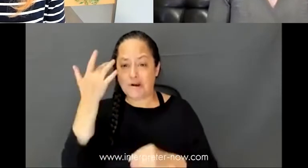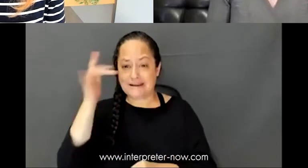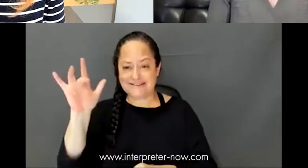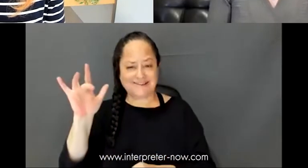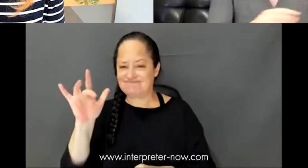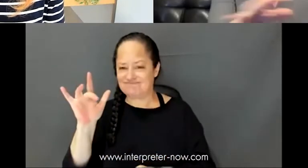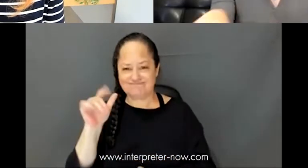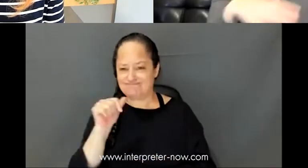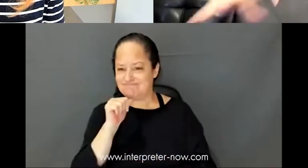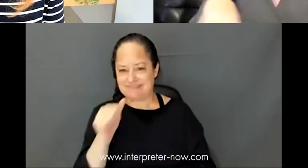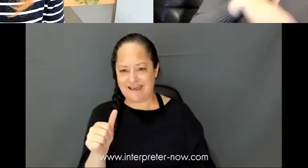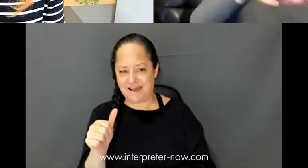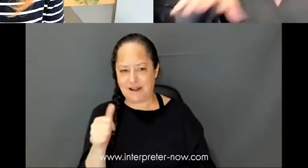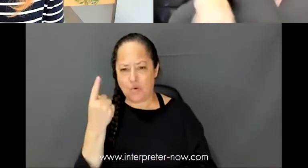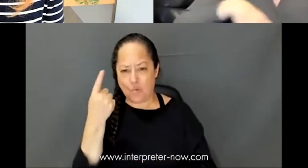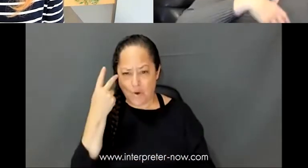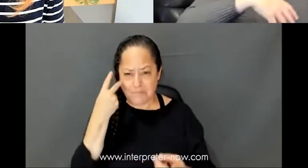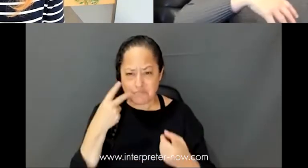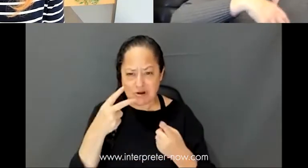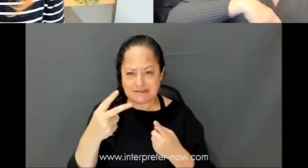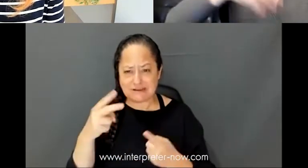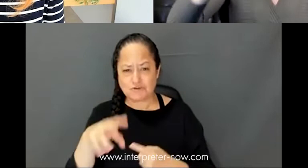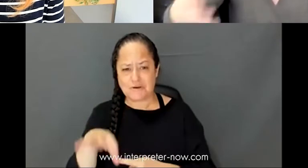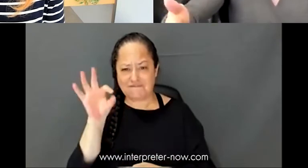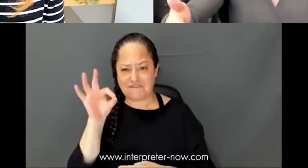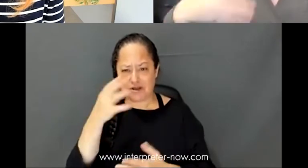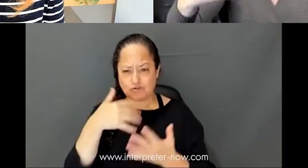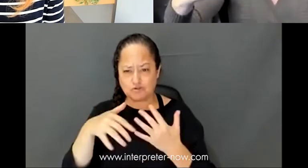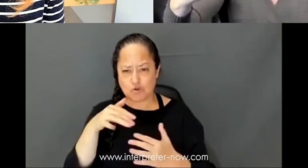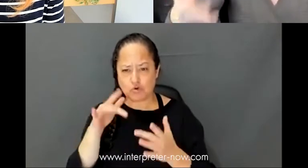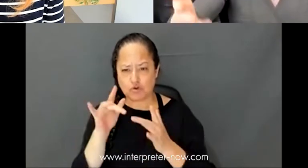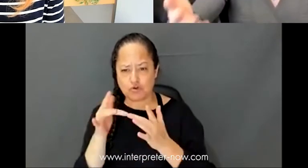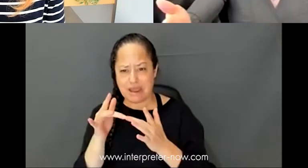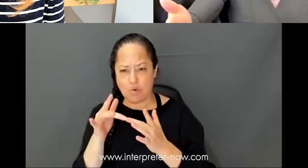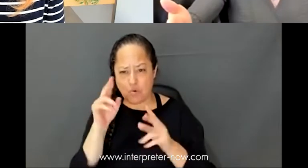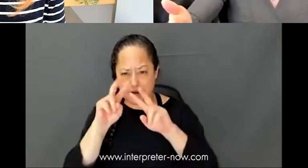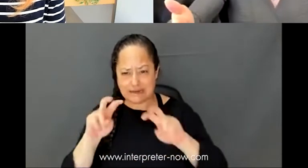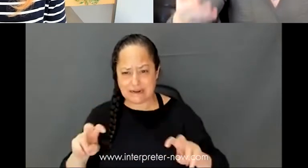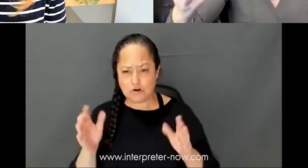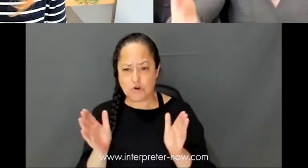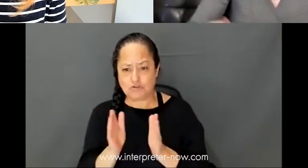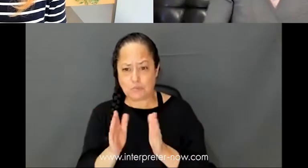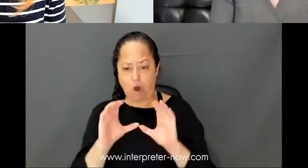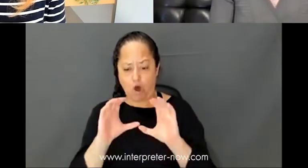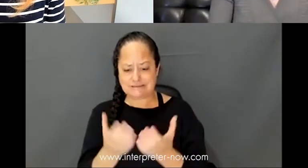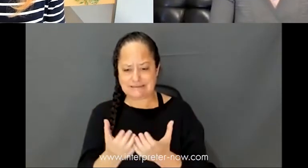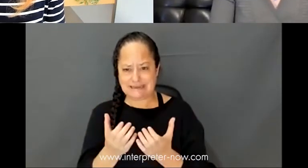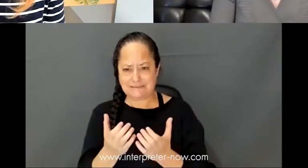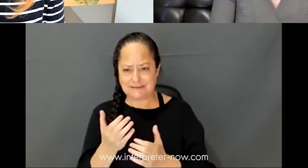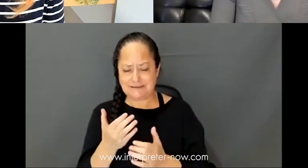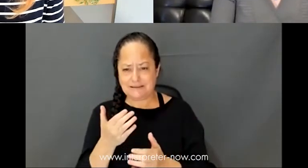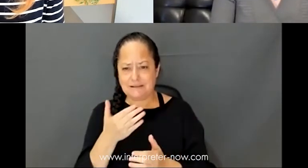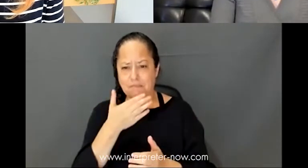doesn't. One of the predictors we found in doing our social network analysis is small teams is one of the biggest predictors